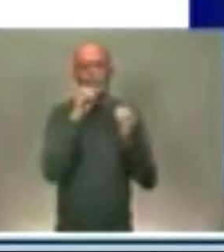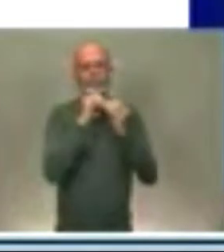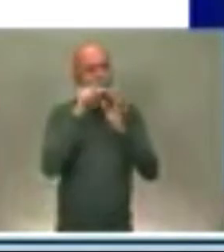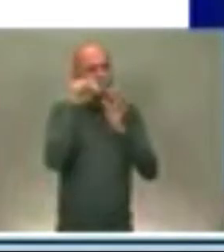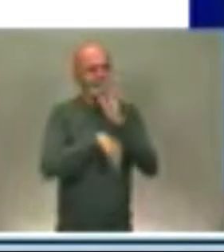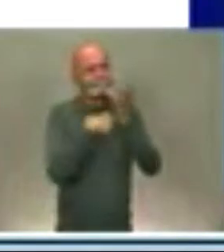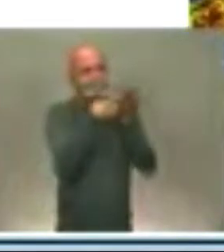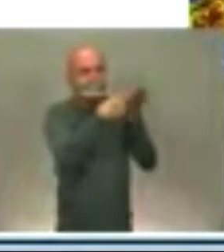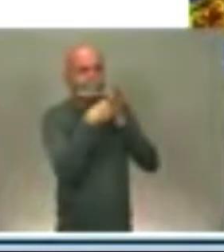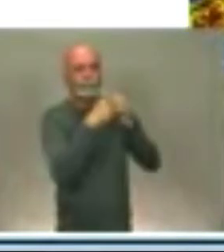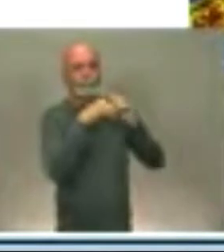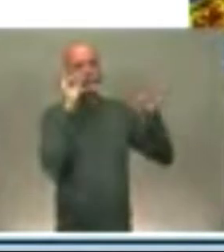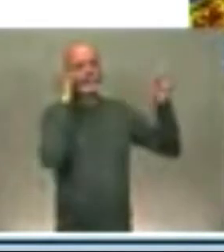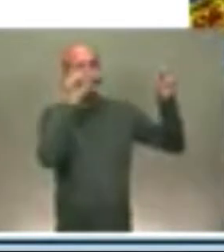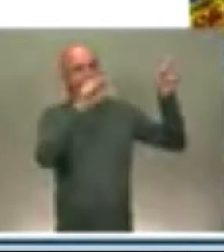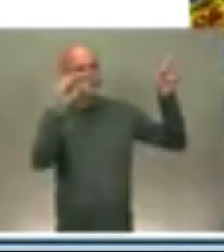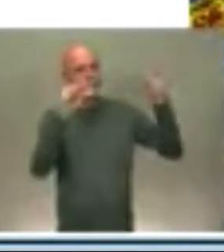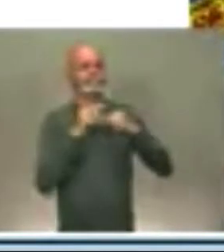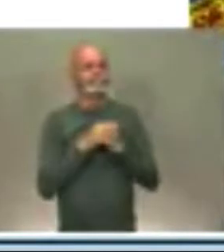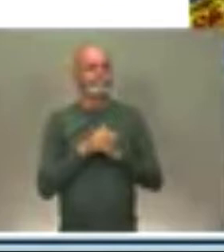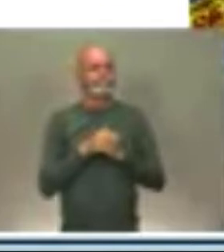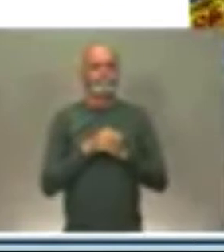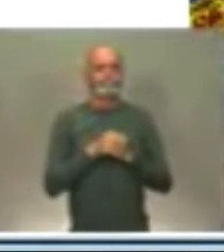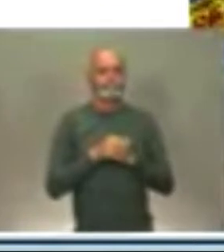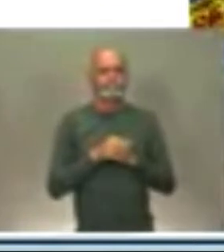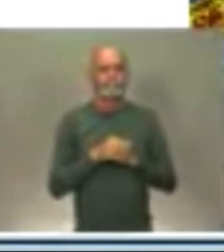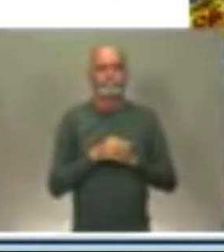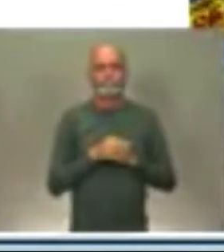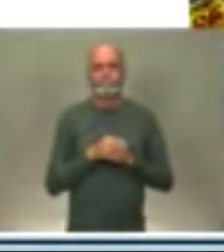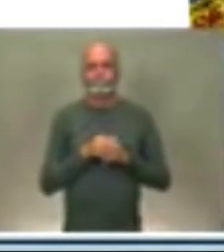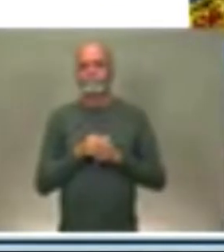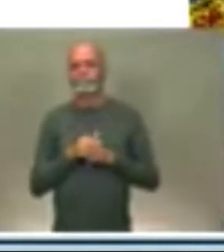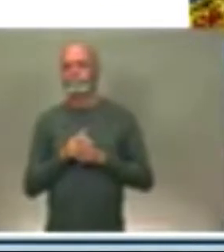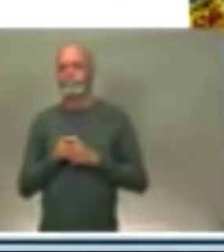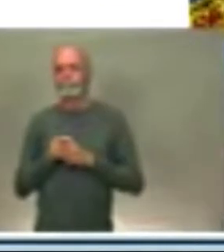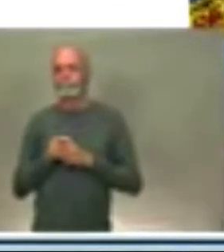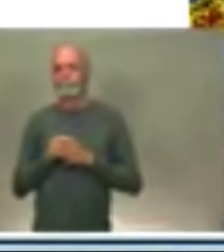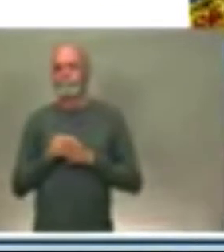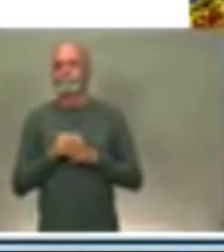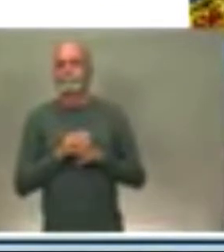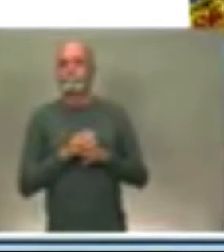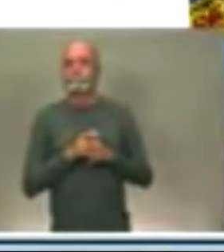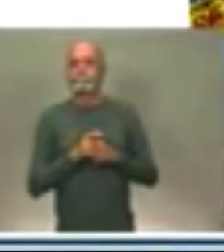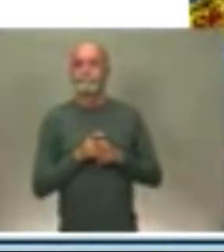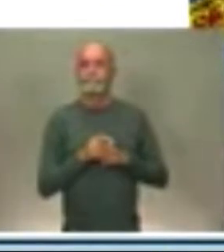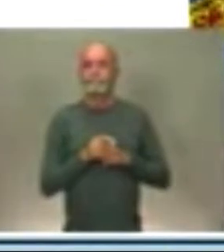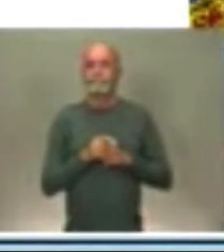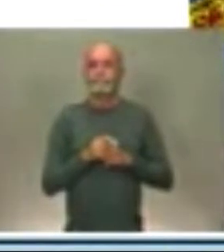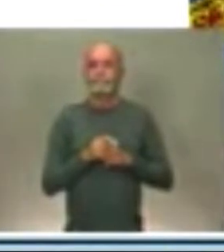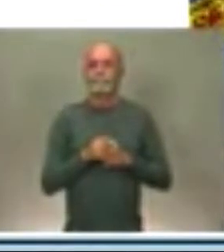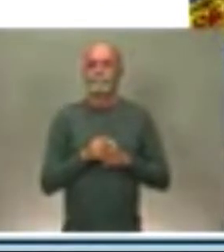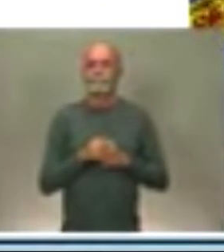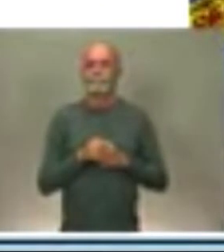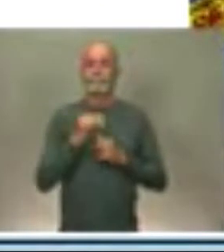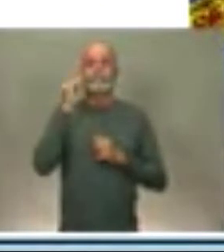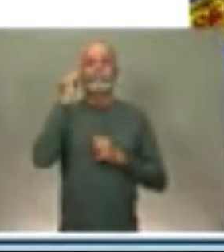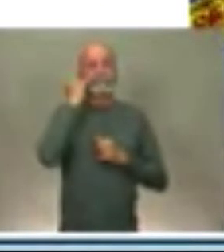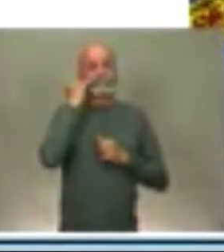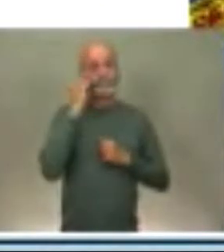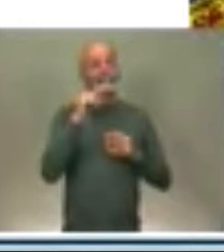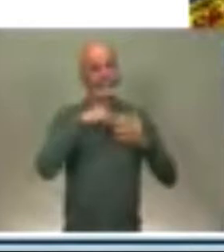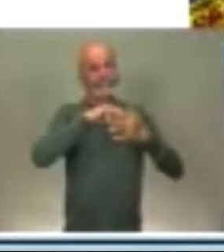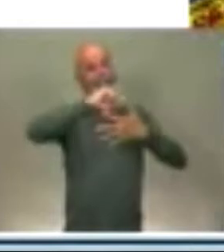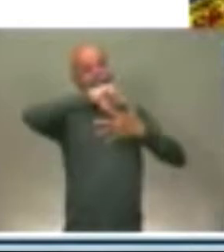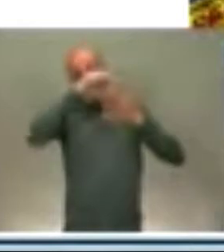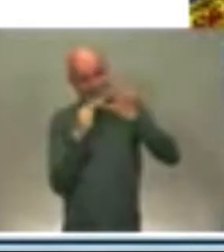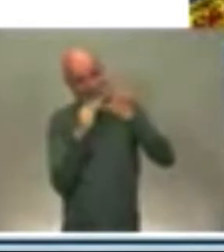one of the first. Some jurisdictions. I'm just wondering if we're moving this to phase five, perhaps just